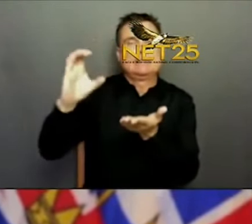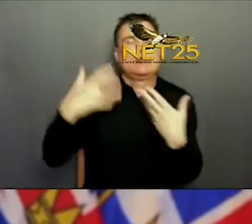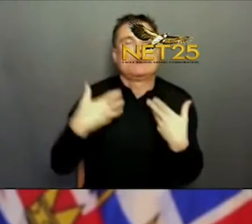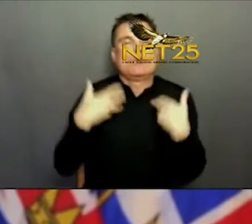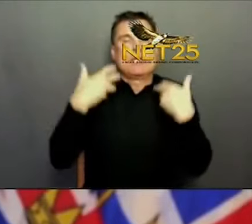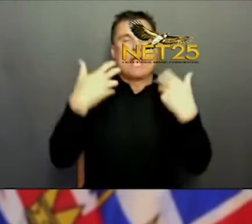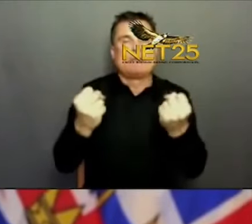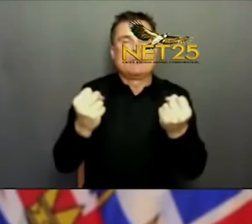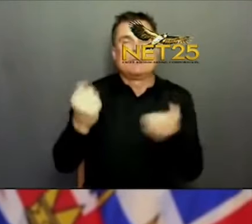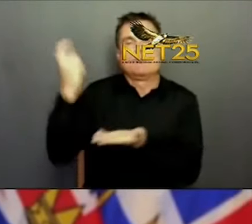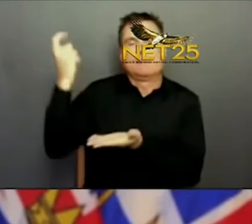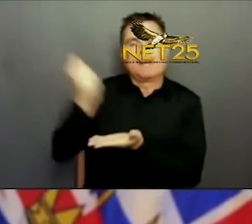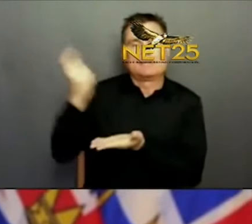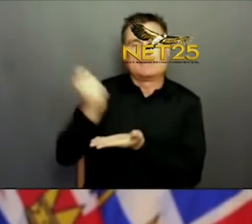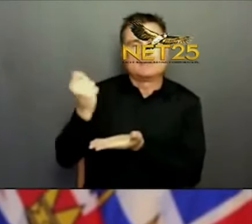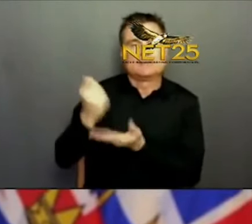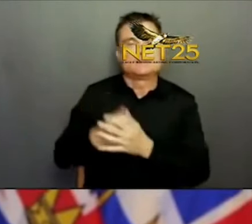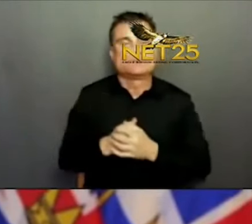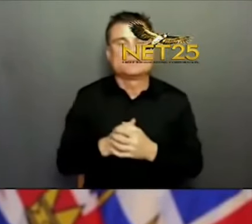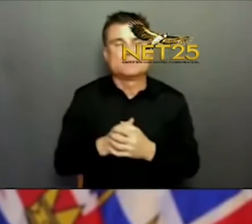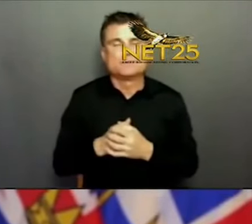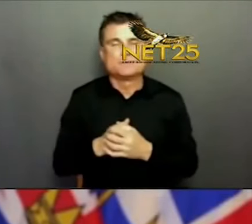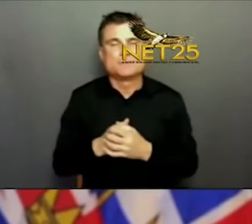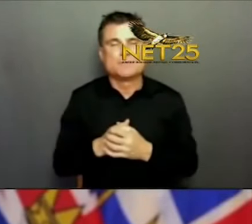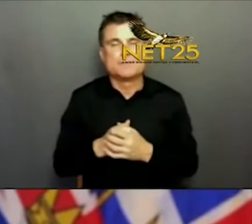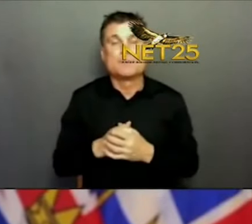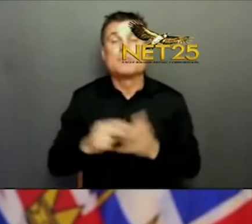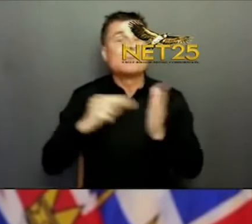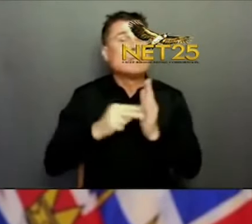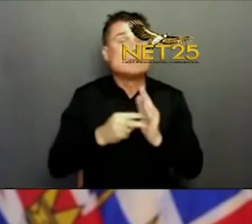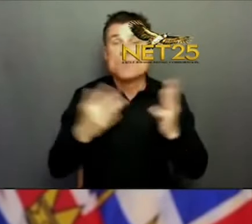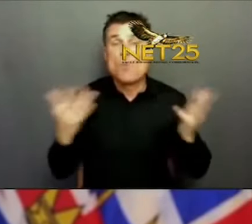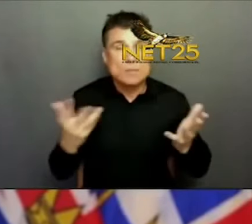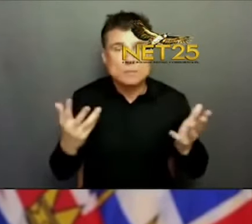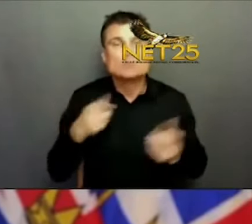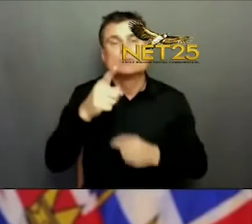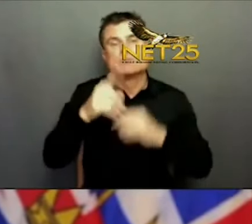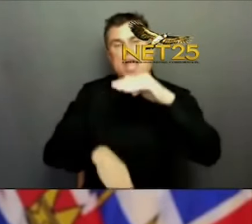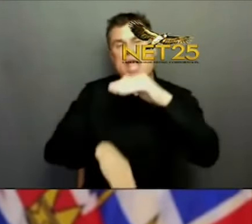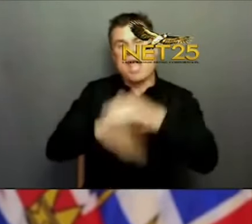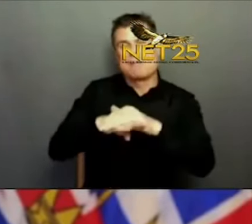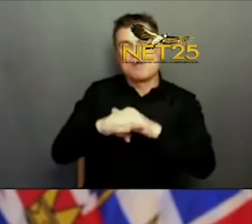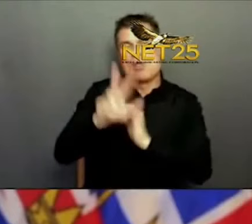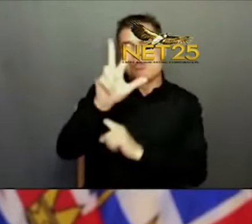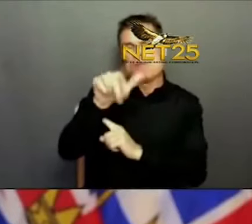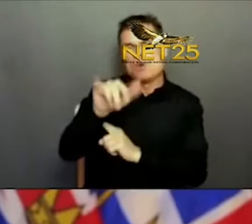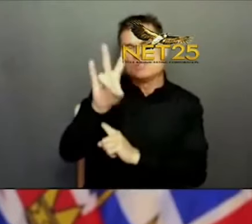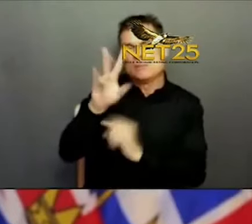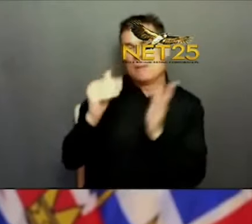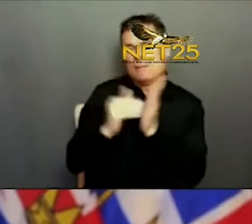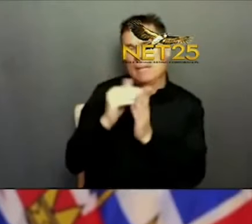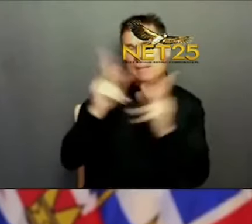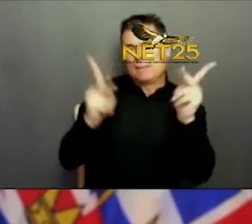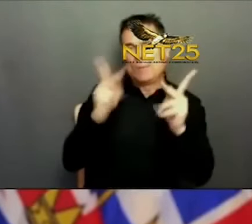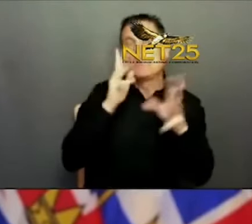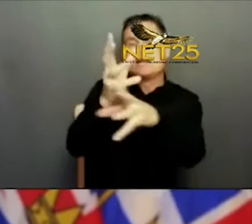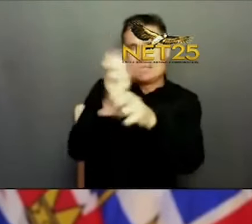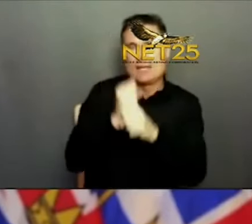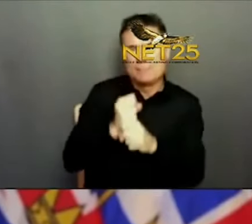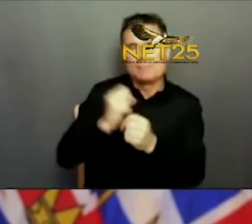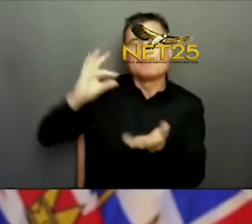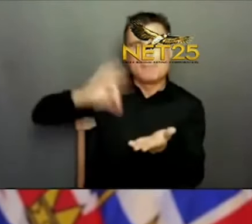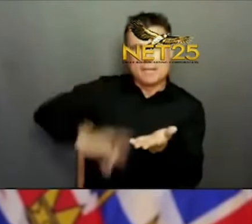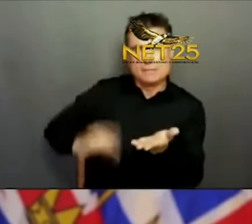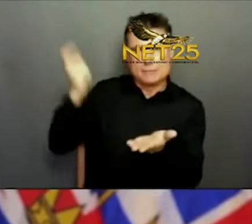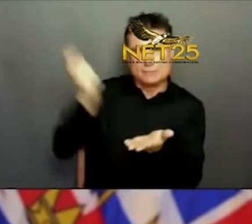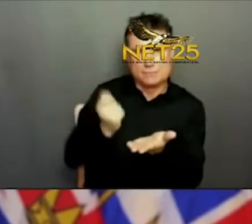benefit. Up to 3.7 million British Columbians will be eligible for this benefit. Individuals will receive a